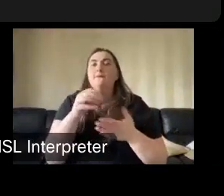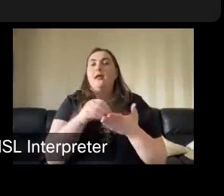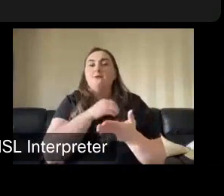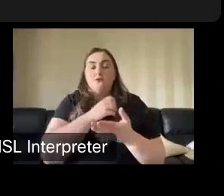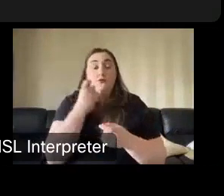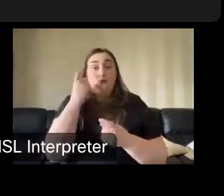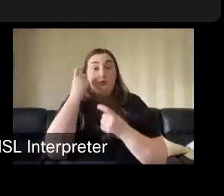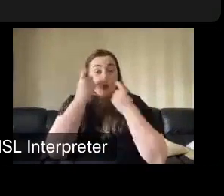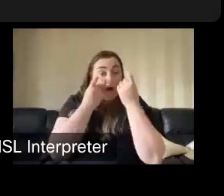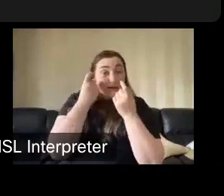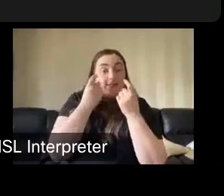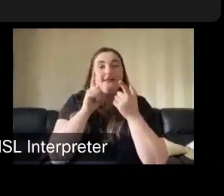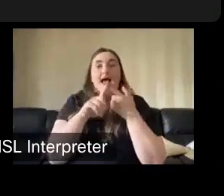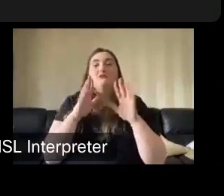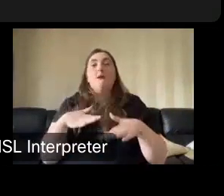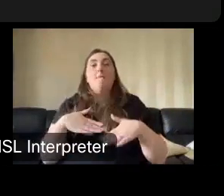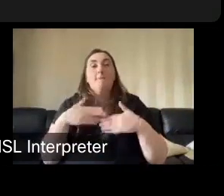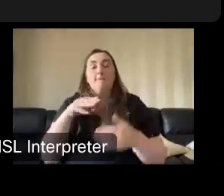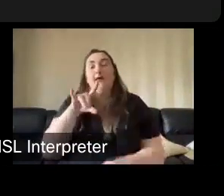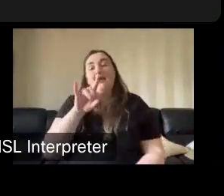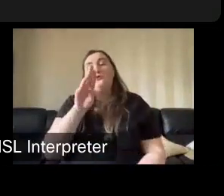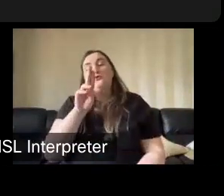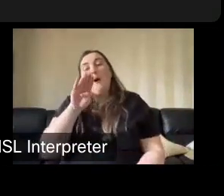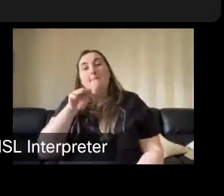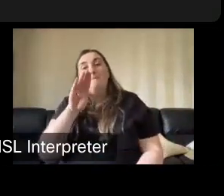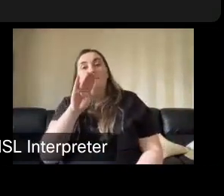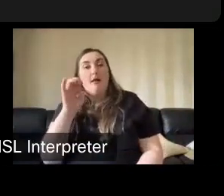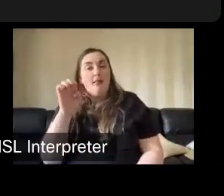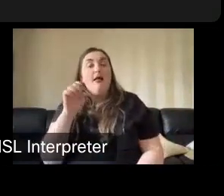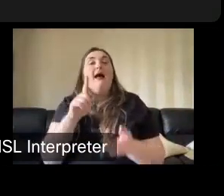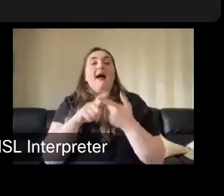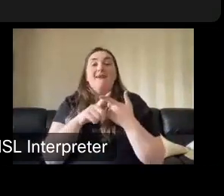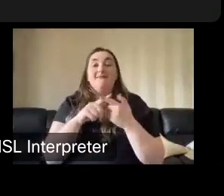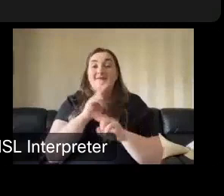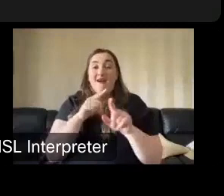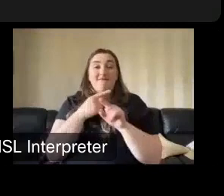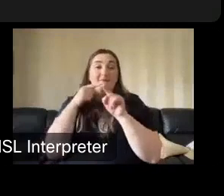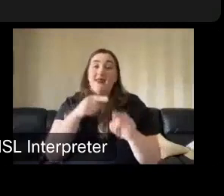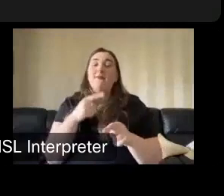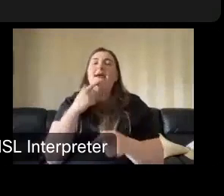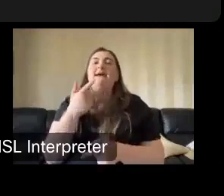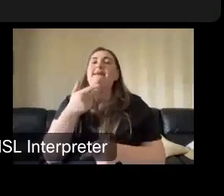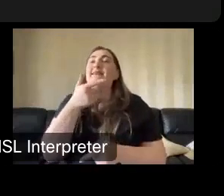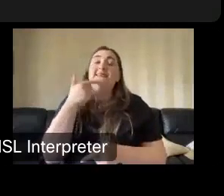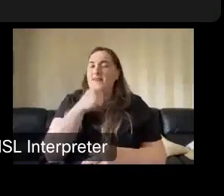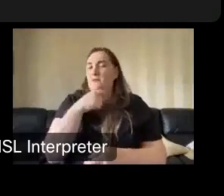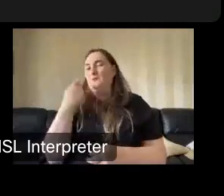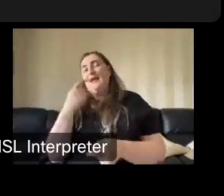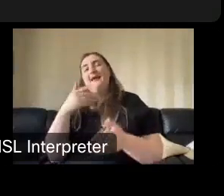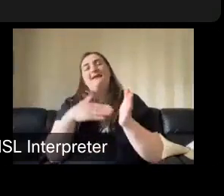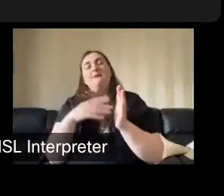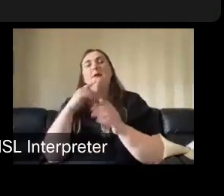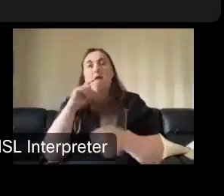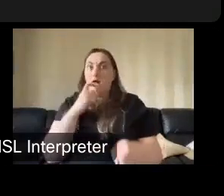curious and humble and non-blaming. That's hard to do. It's easy to say, it's hard to do. You have to really